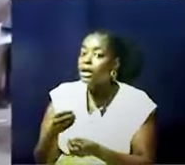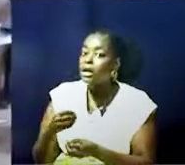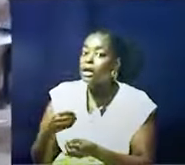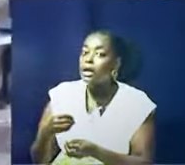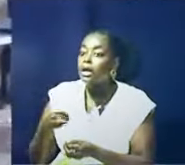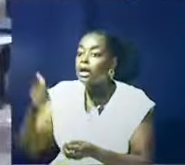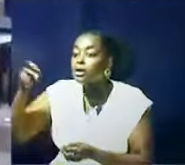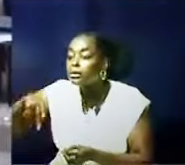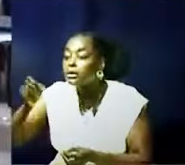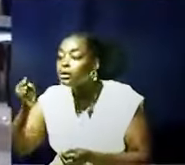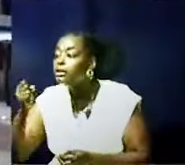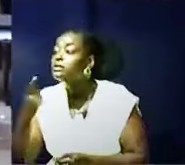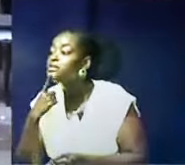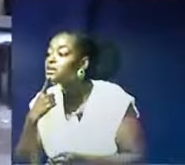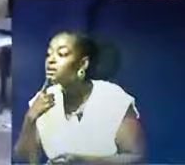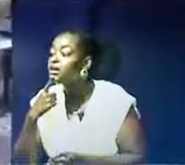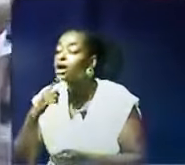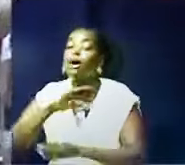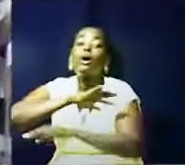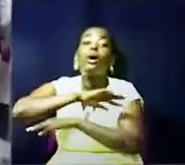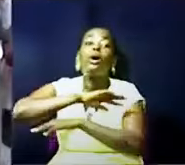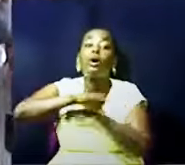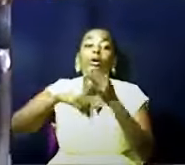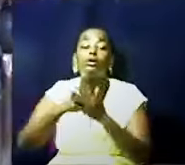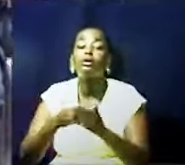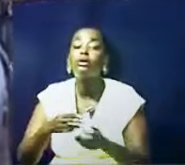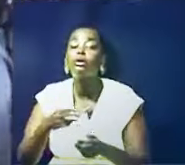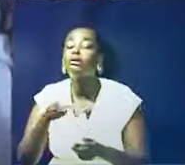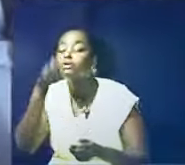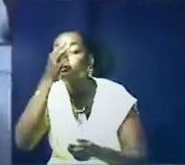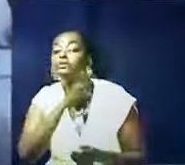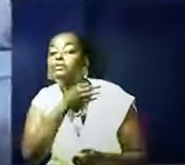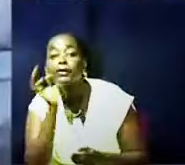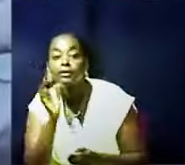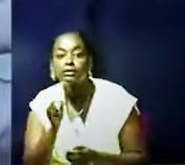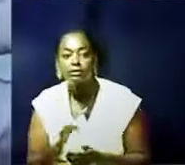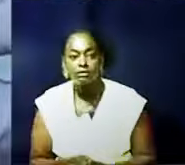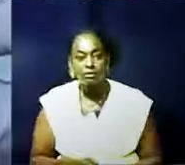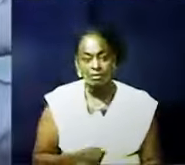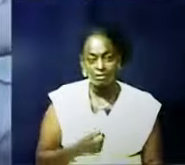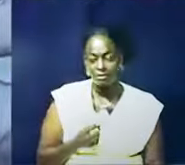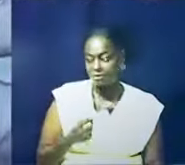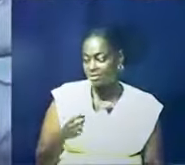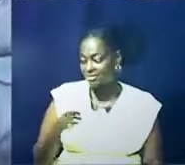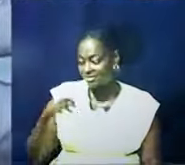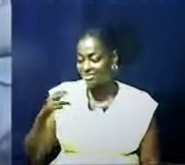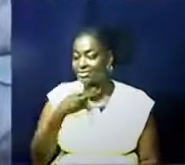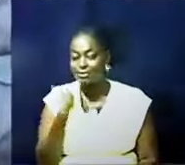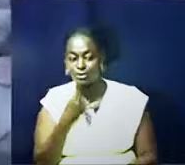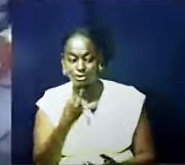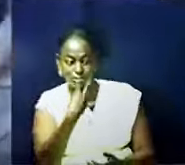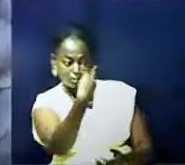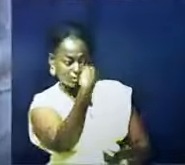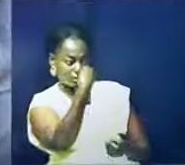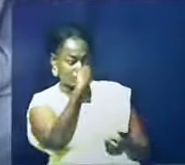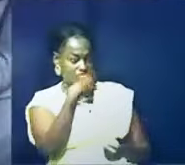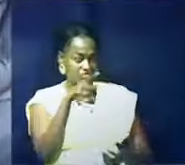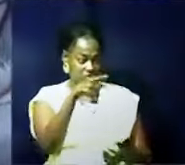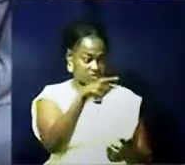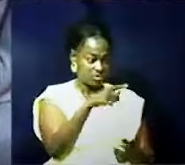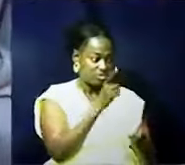com." He looked at my face. Osho emeni. So I would have been our auntie. You just